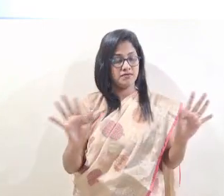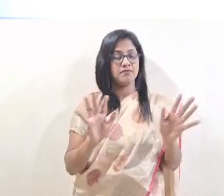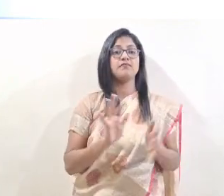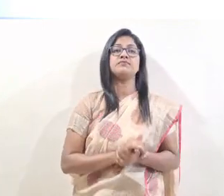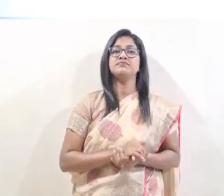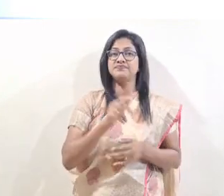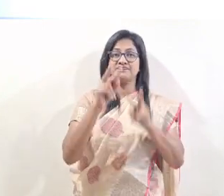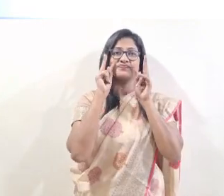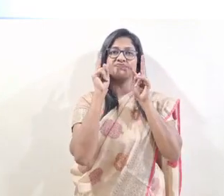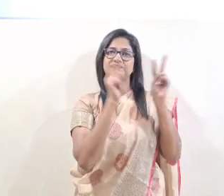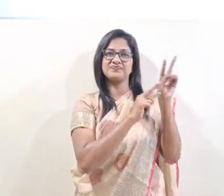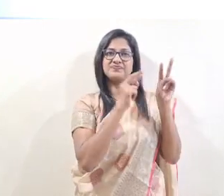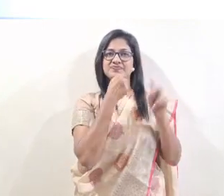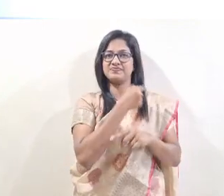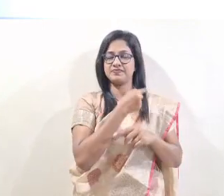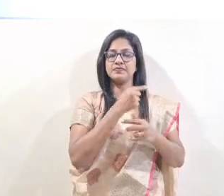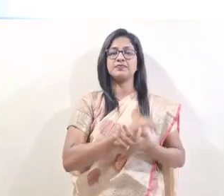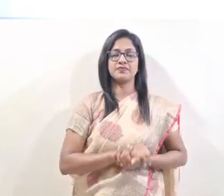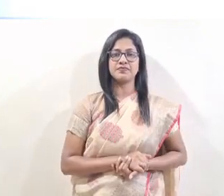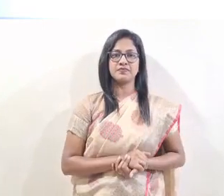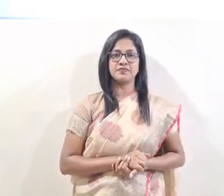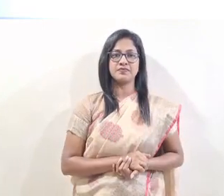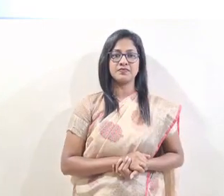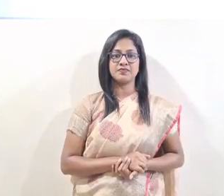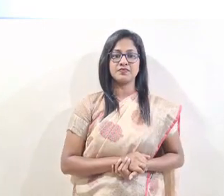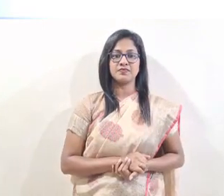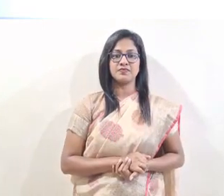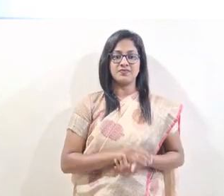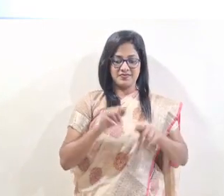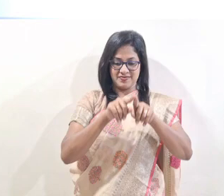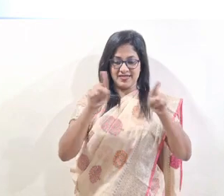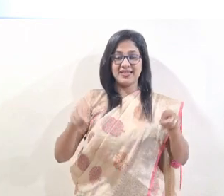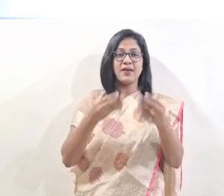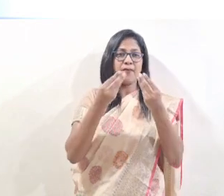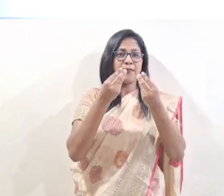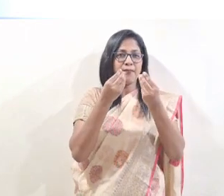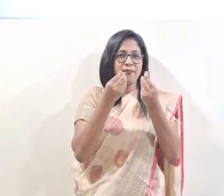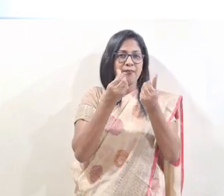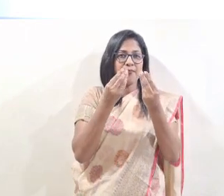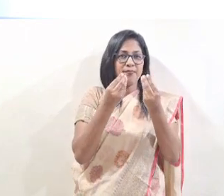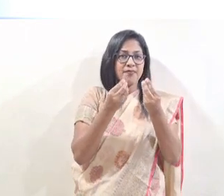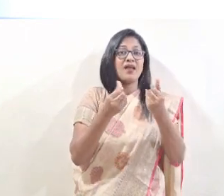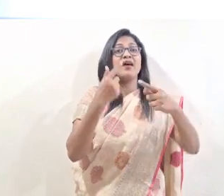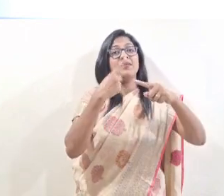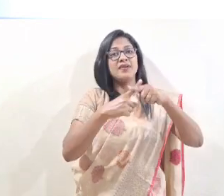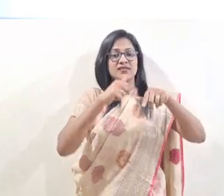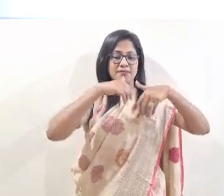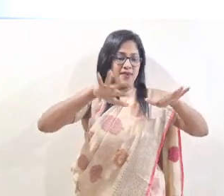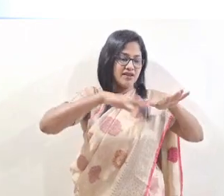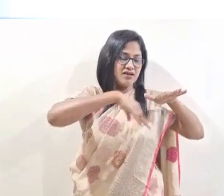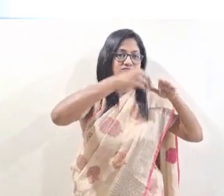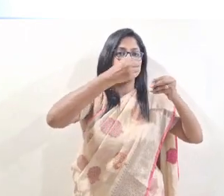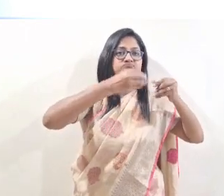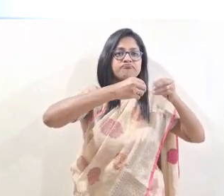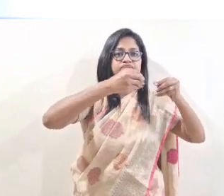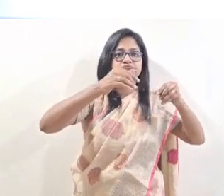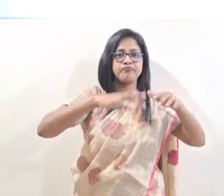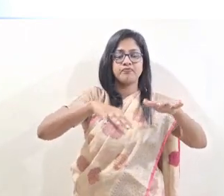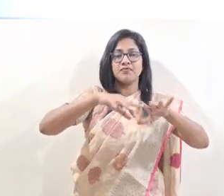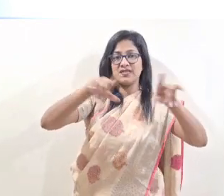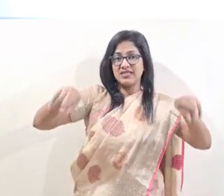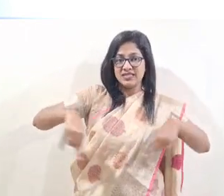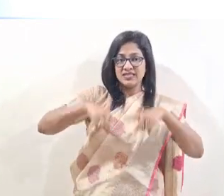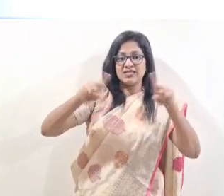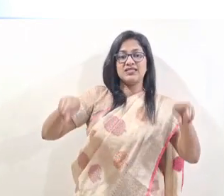see, we have the clayey soil out there and the sandy silt oil there, and so it is